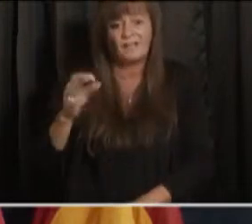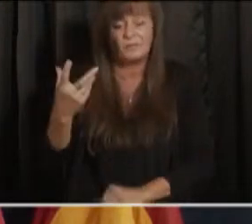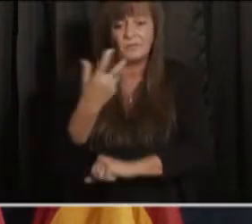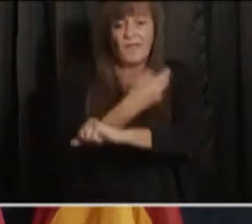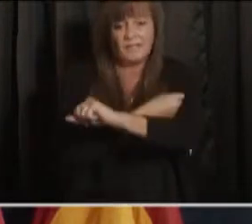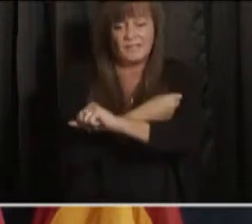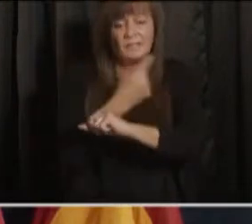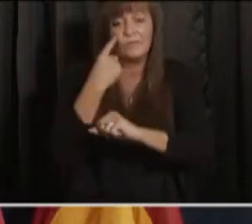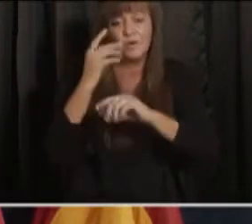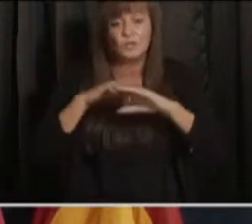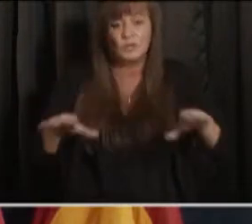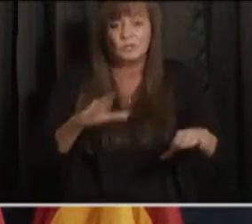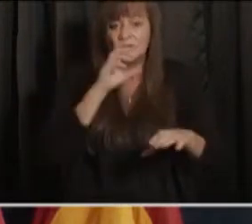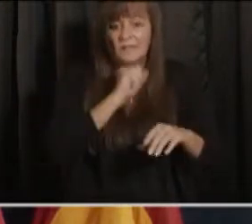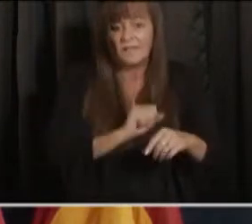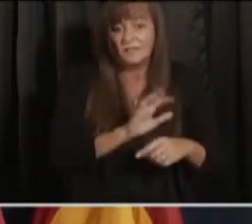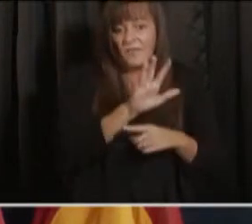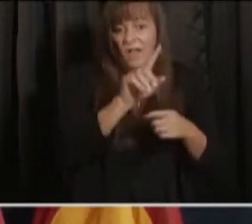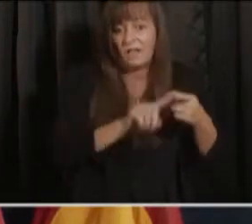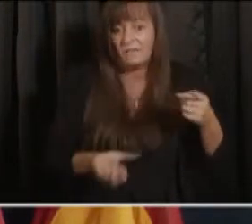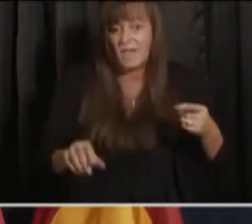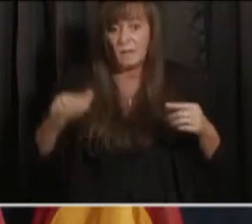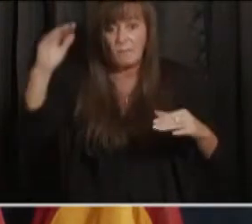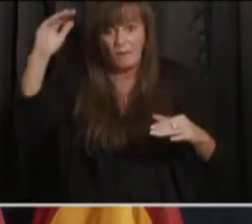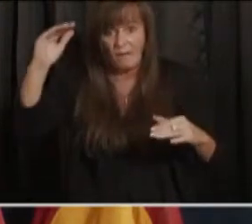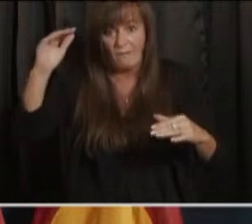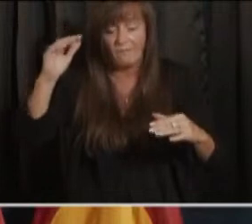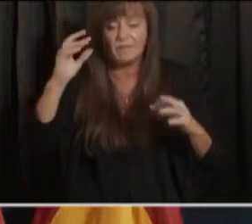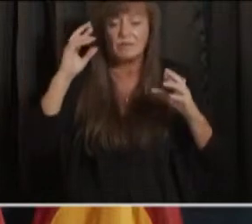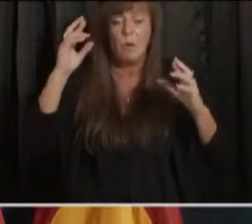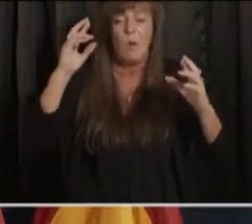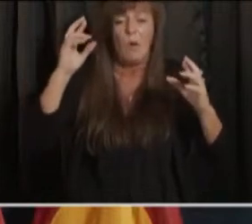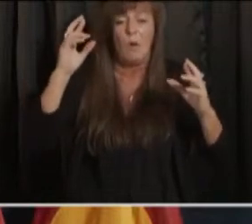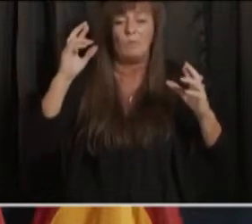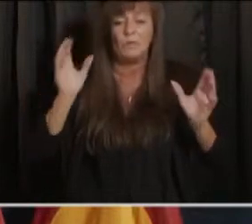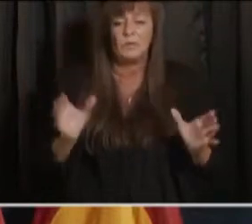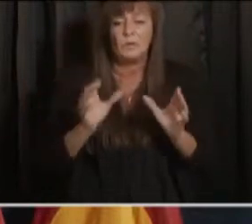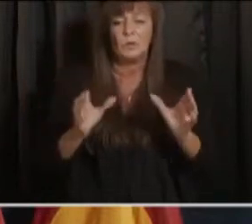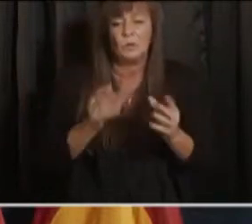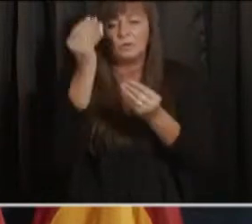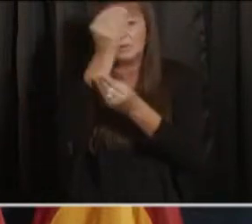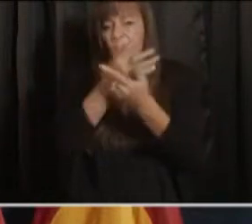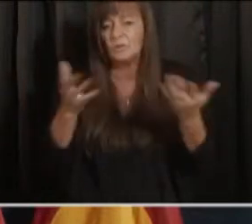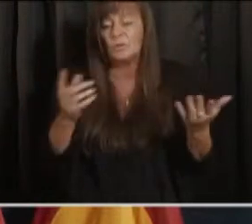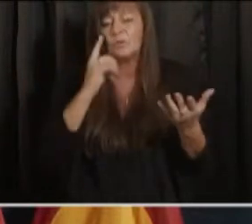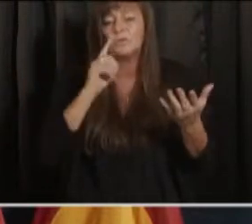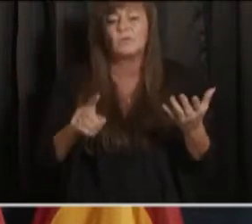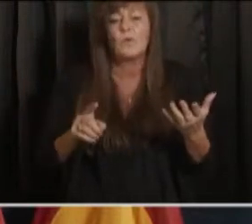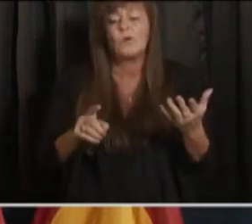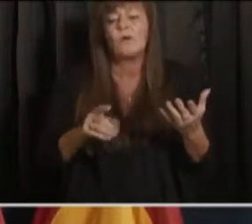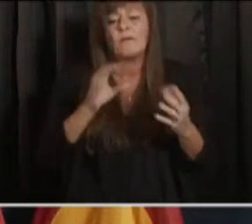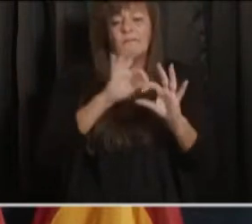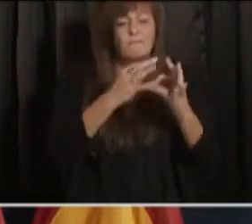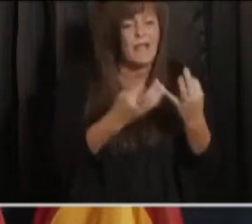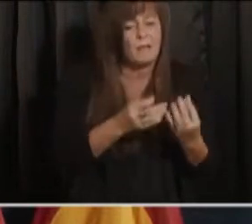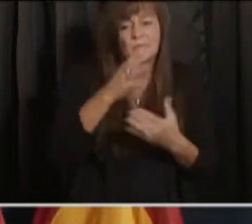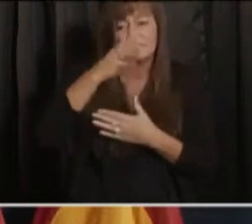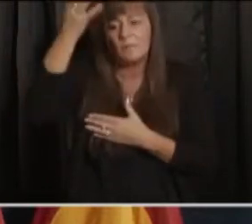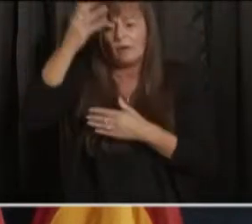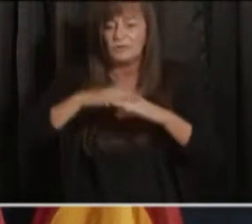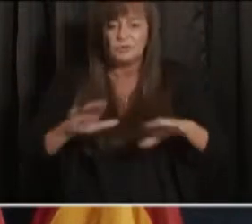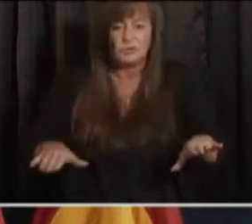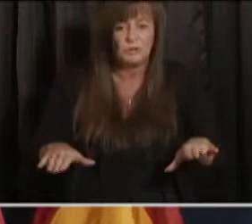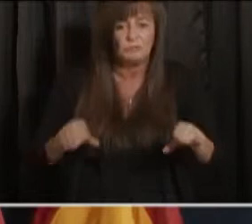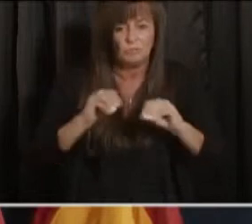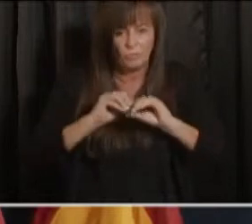and above is hopeful, encouraging news to this group of kids and their families in Colorado and across our nation.